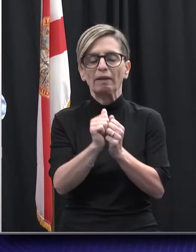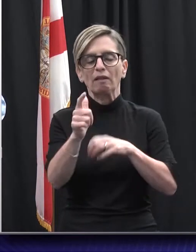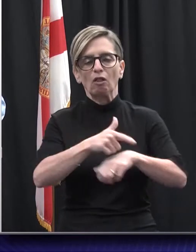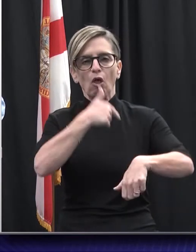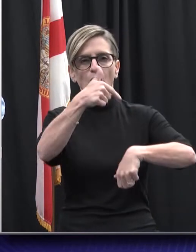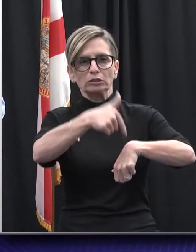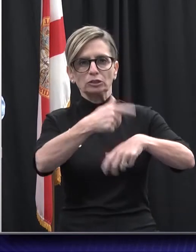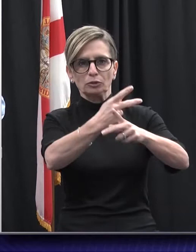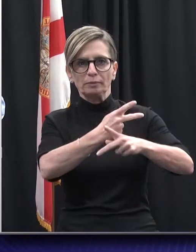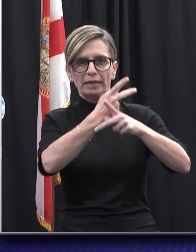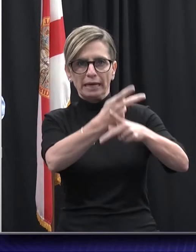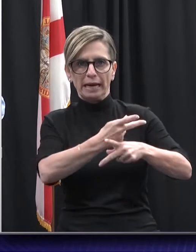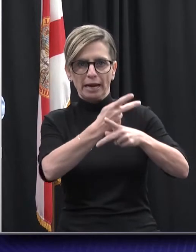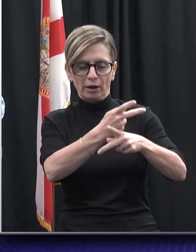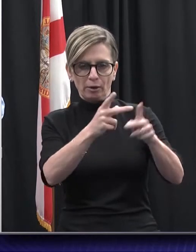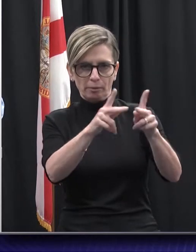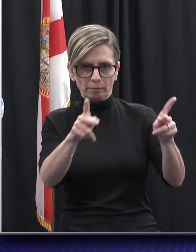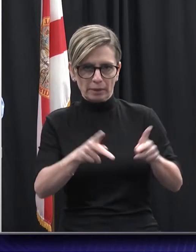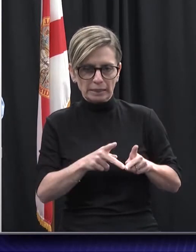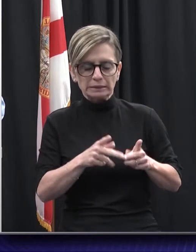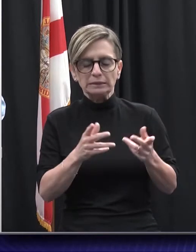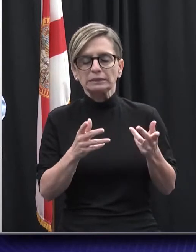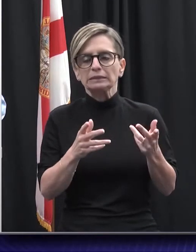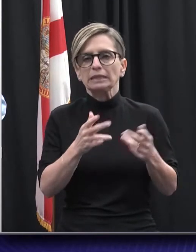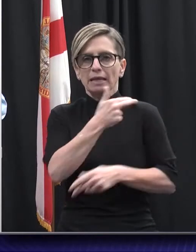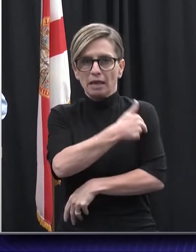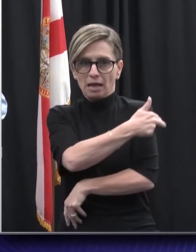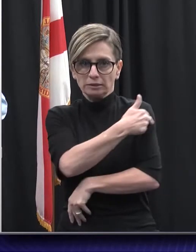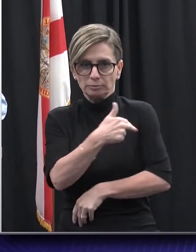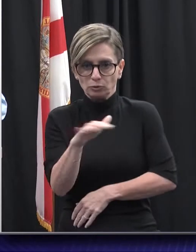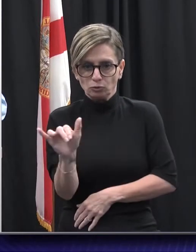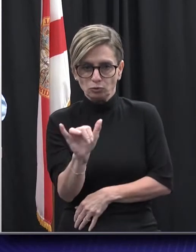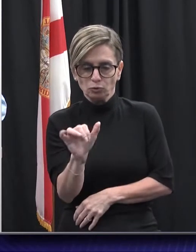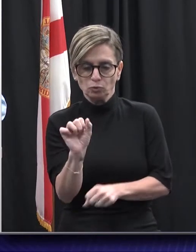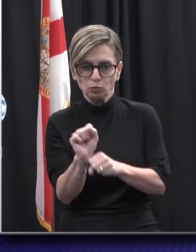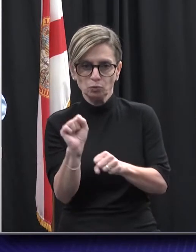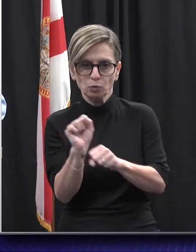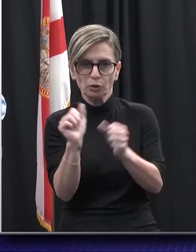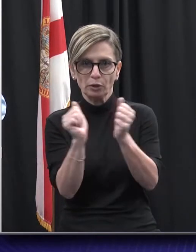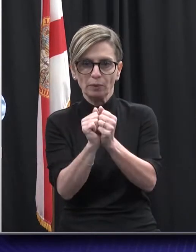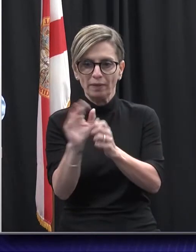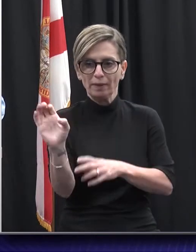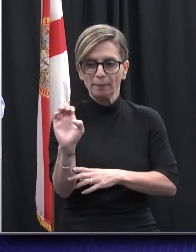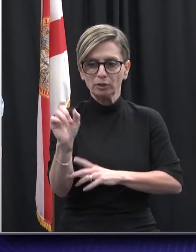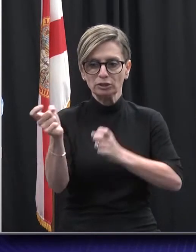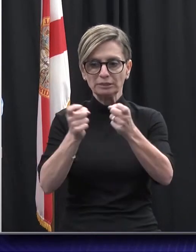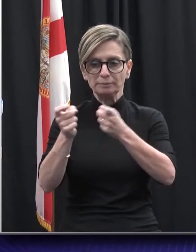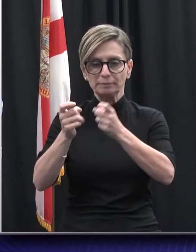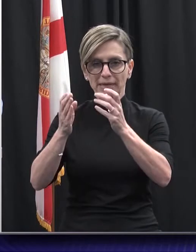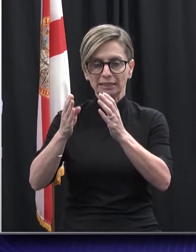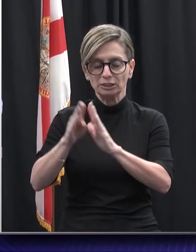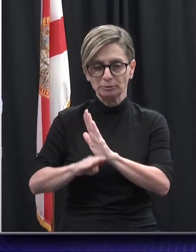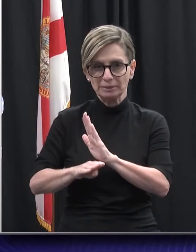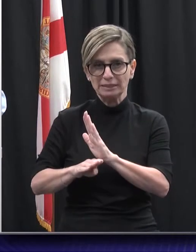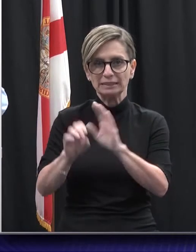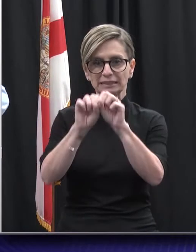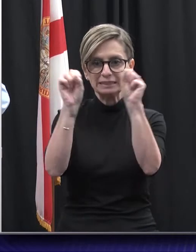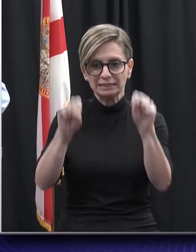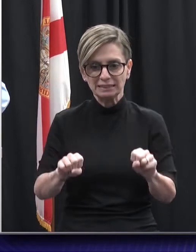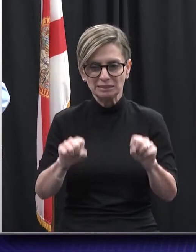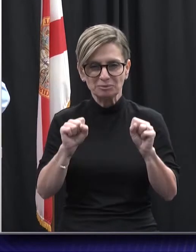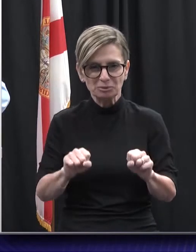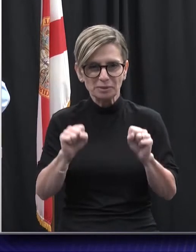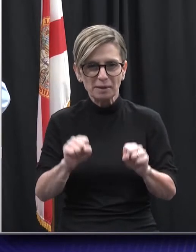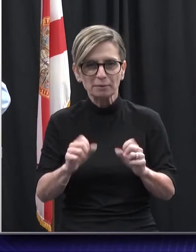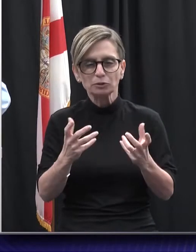dialysis centers, and our hospitals. We're working with our emergency management as well to identify